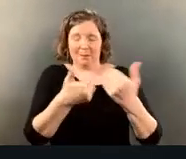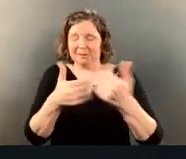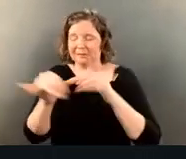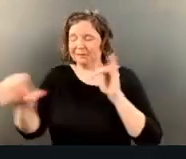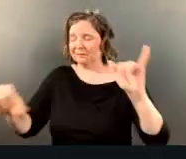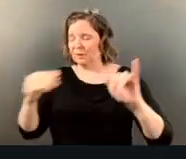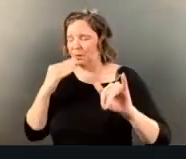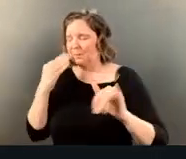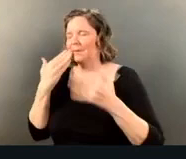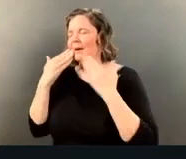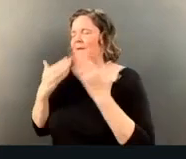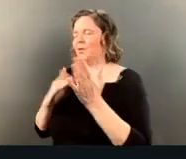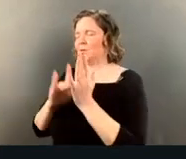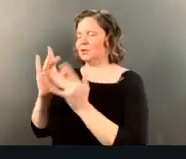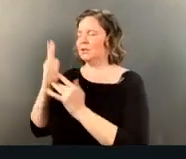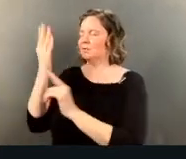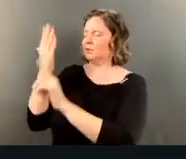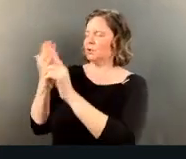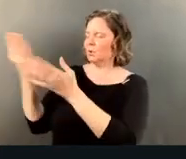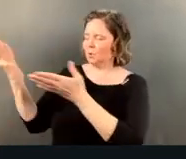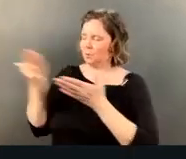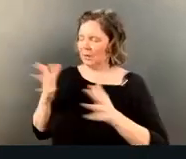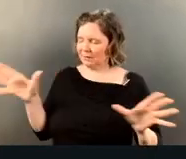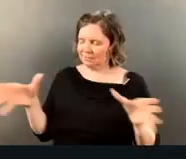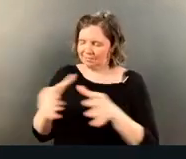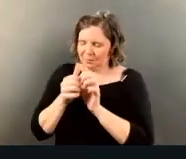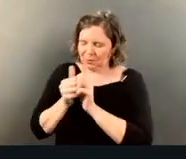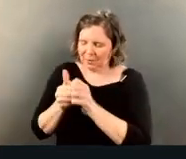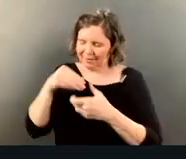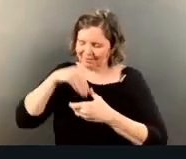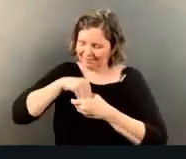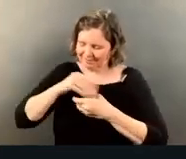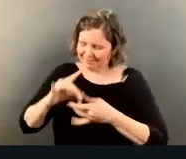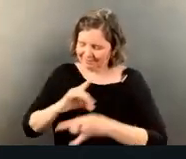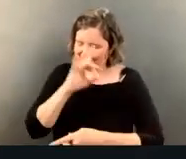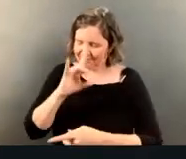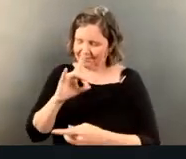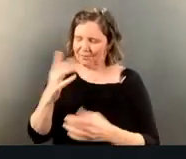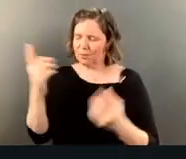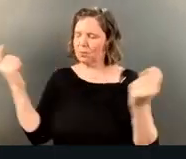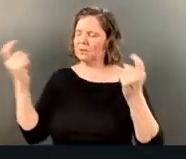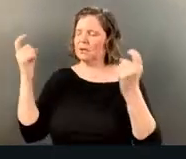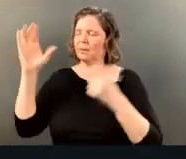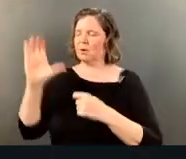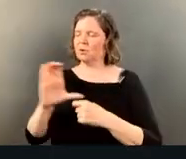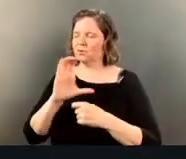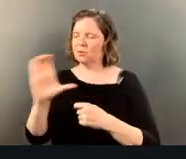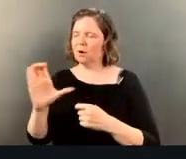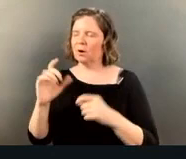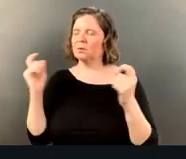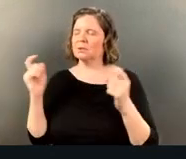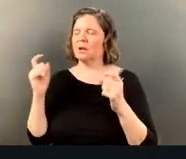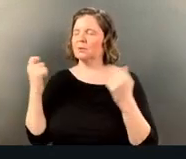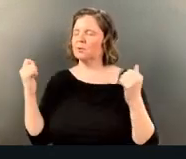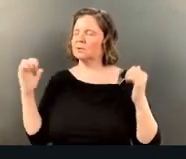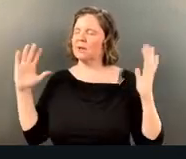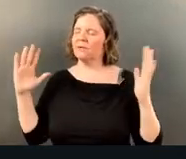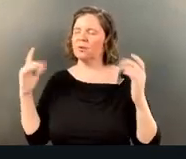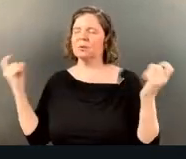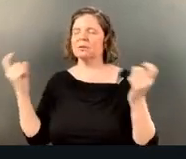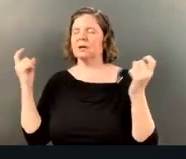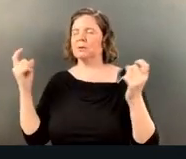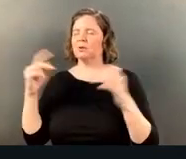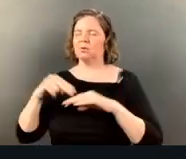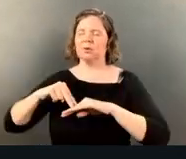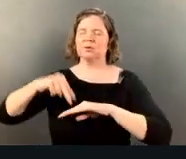other, God, I thank you that, Jesus, you bring us together. And God, when we celebrate the cross and we celebrate your sacrifice and we celebrate